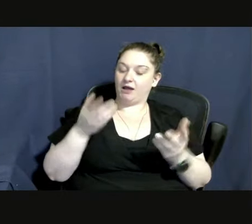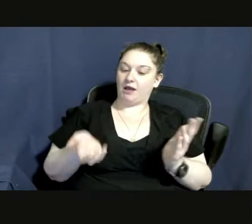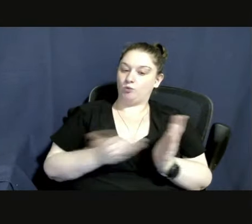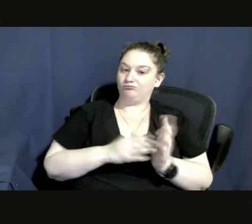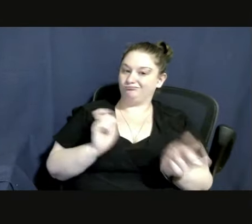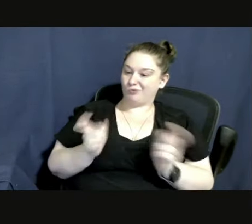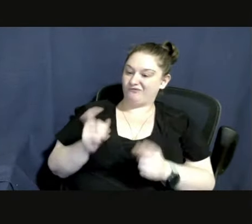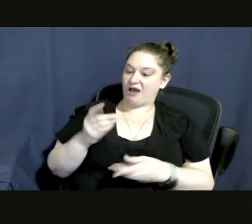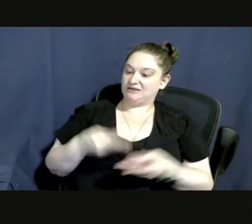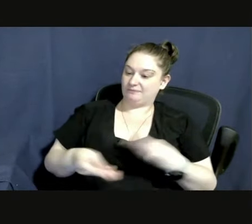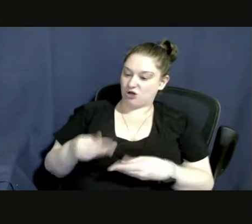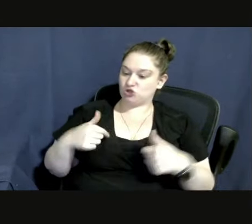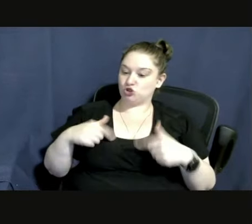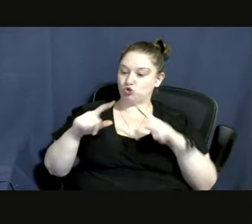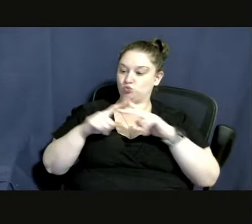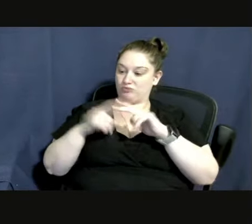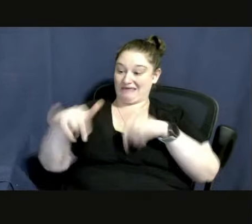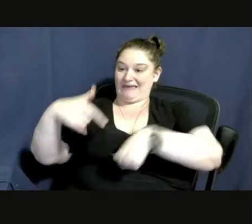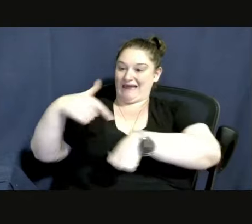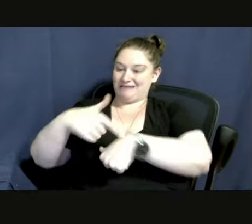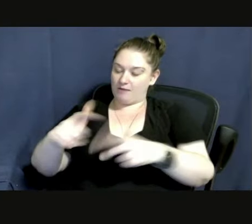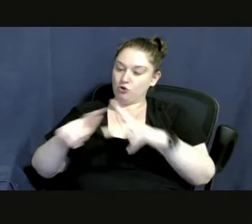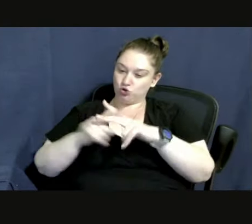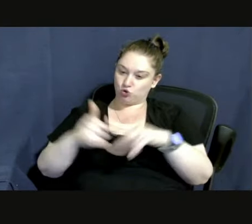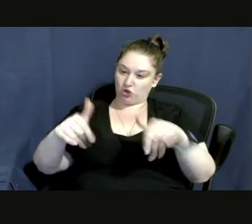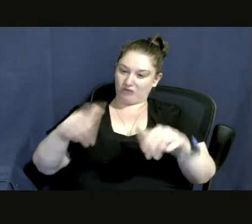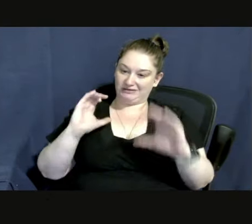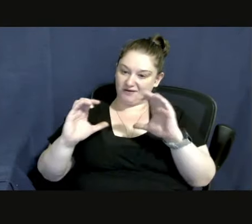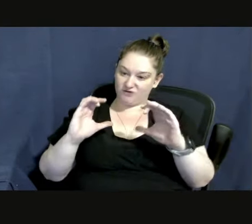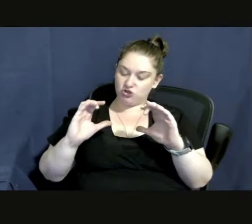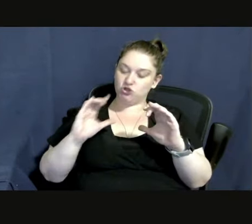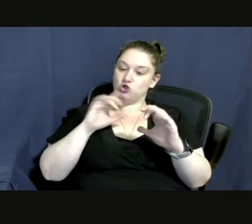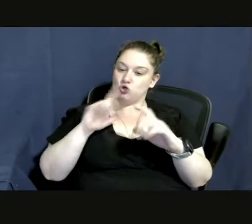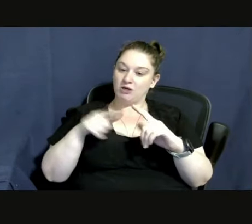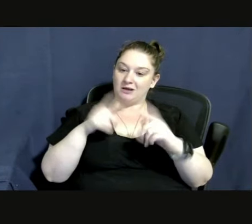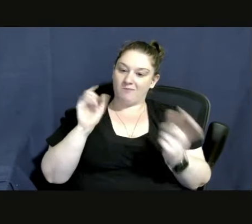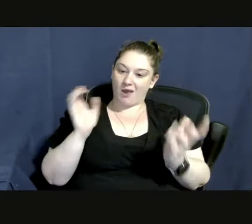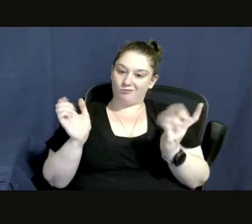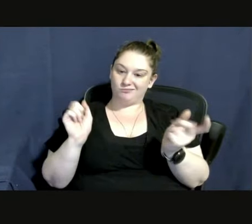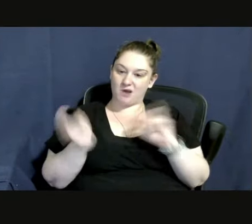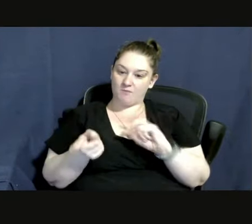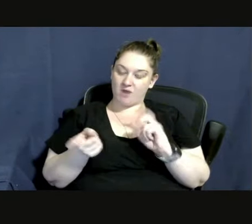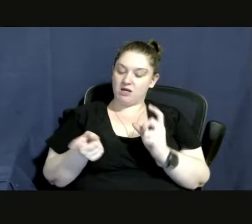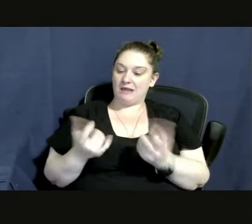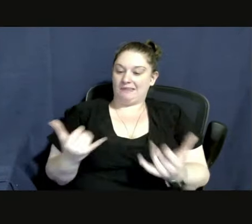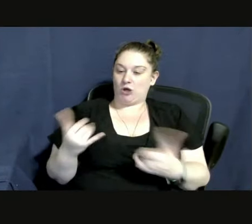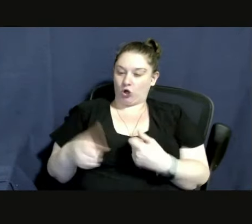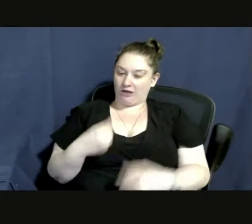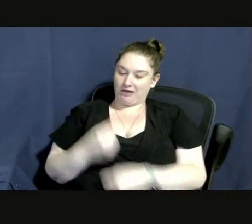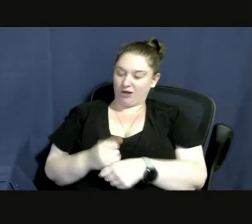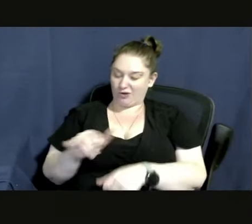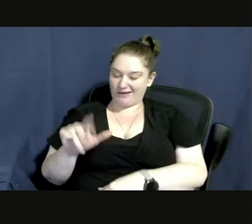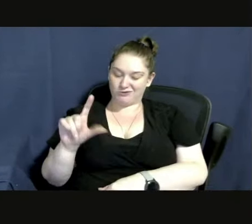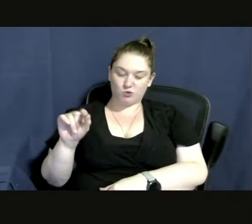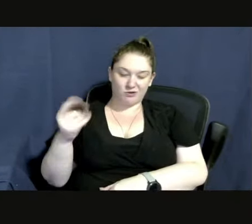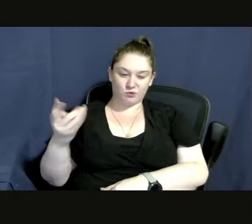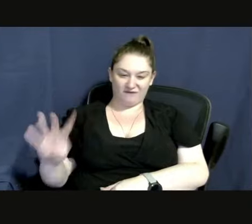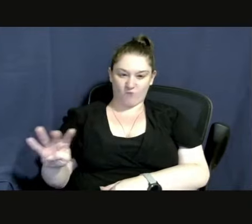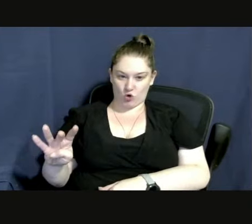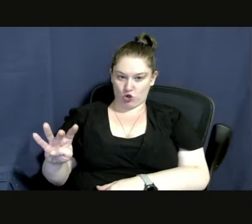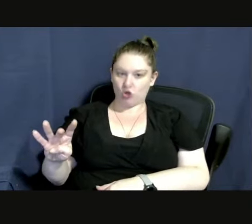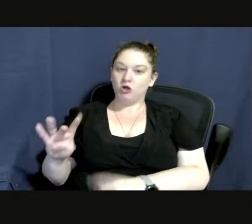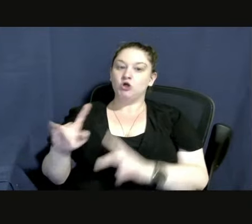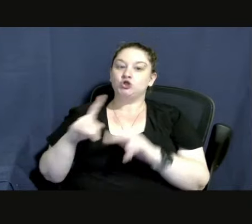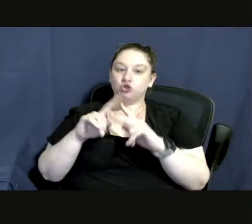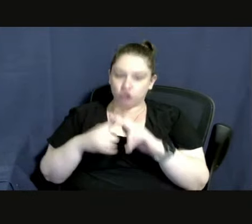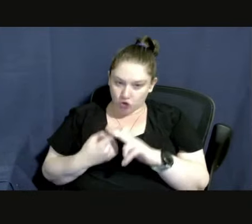to start this conversation about amending our current year's budget, or 2024 budget this year, starting